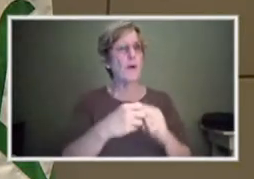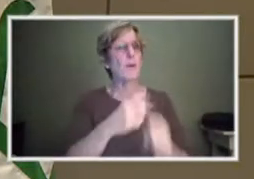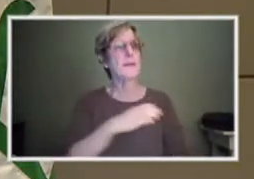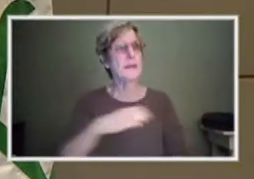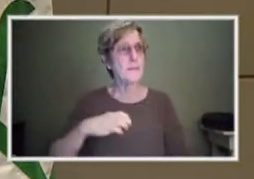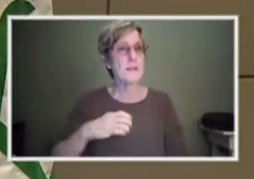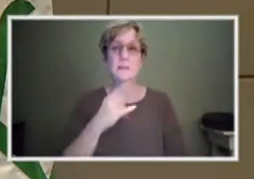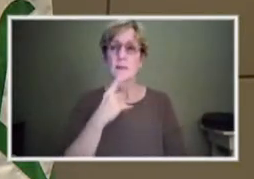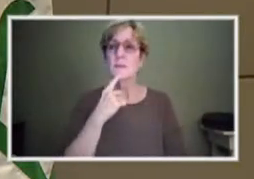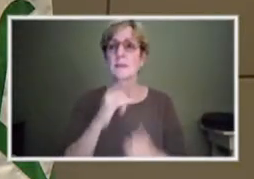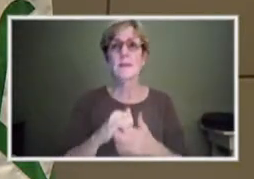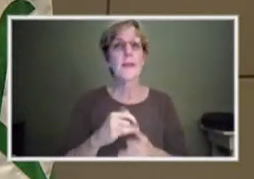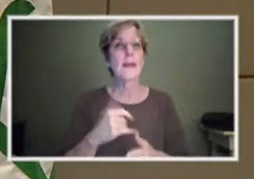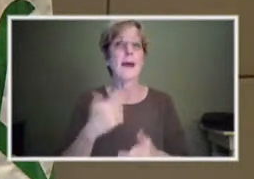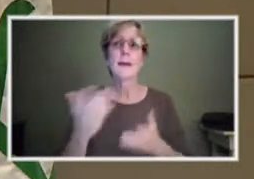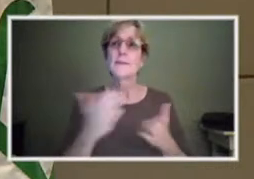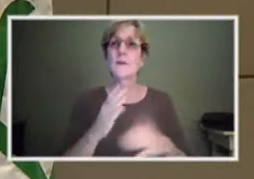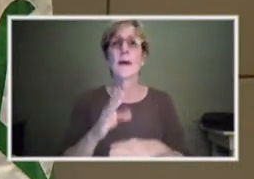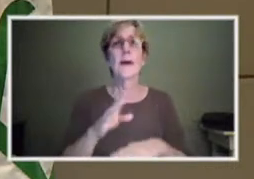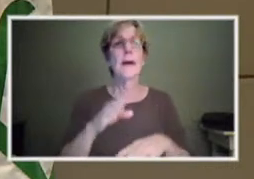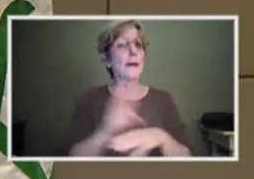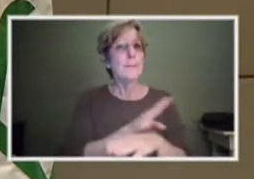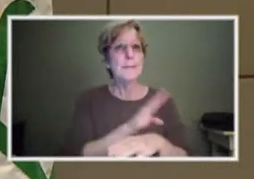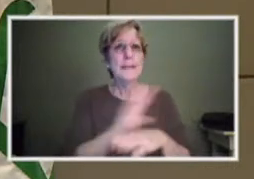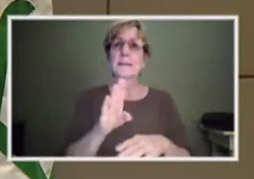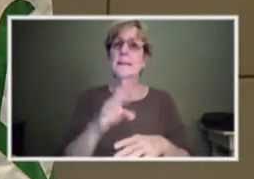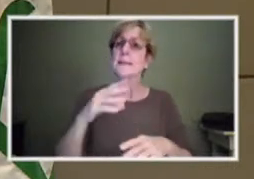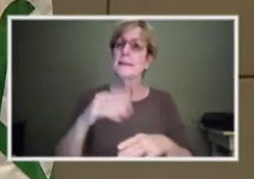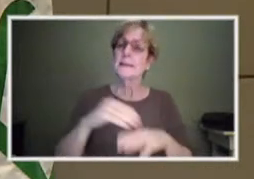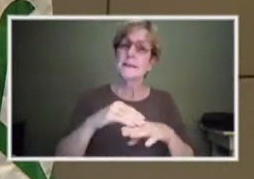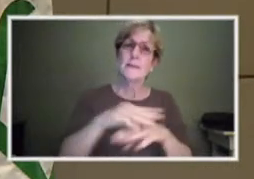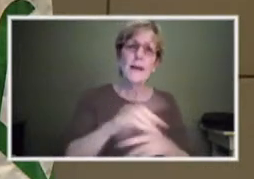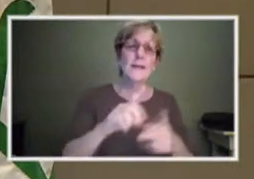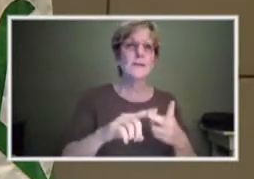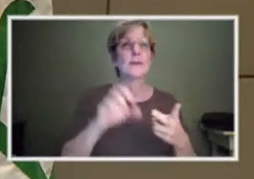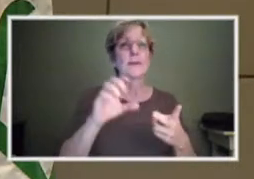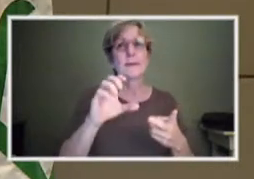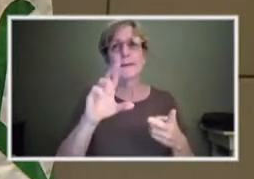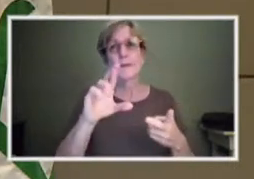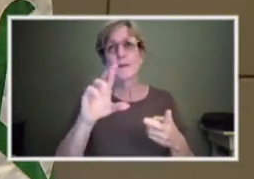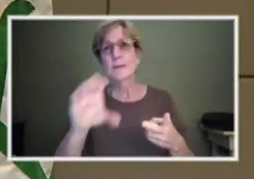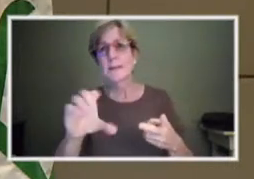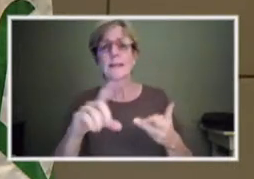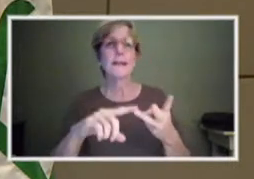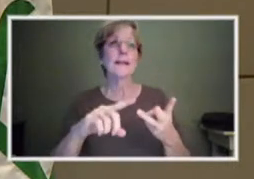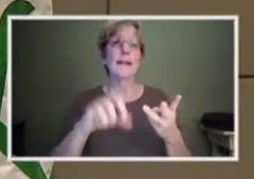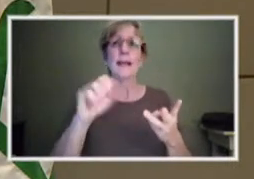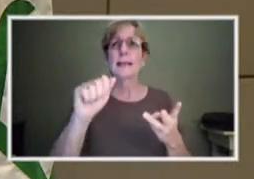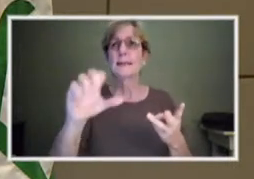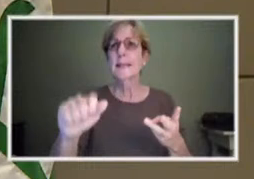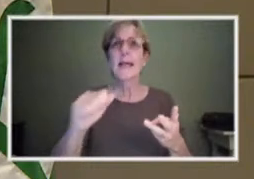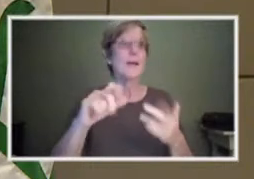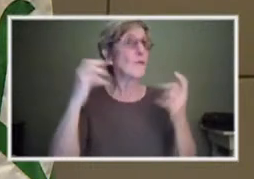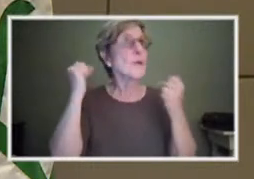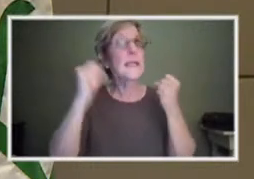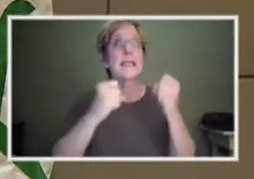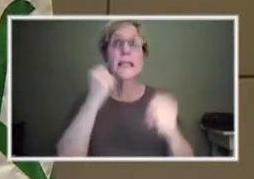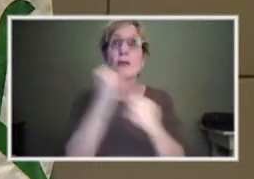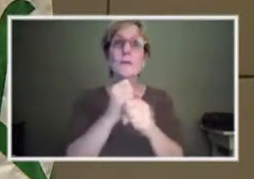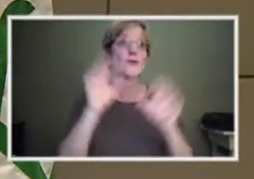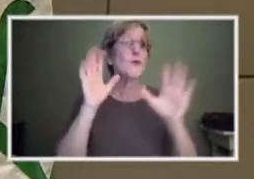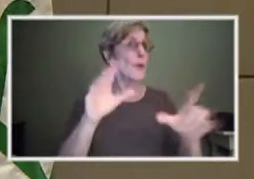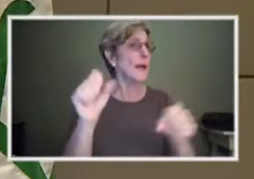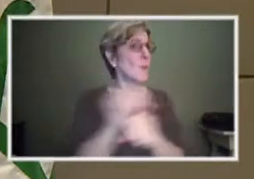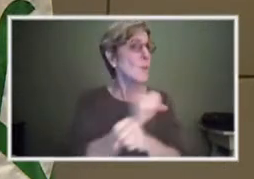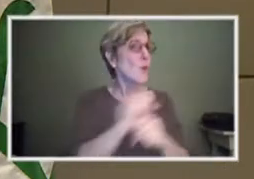I've personally served on the Business Advisory Committee, the CRC, the PCAC for years at a time, and we did great work, and I